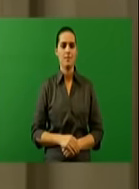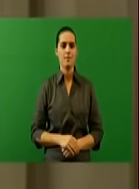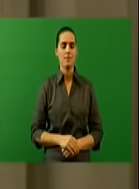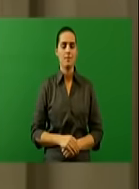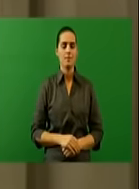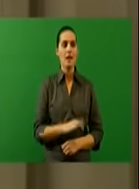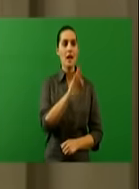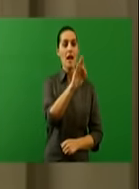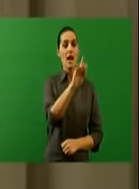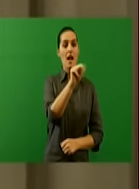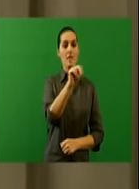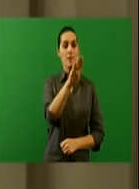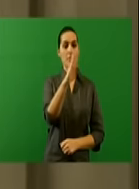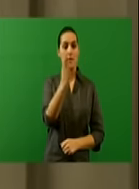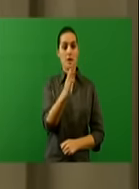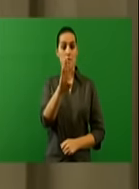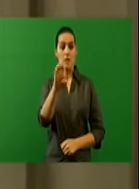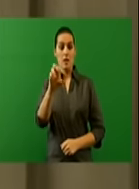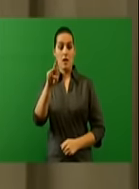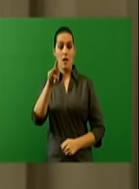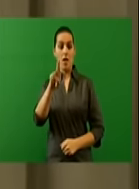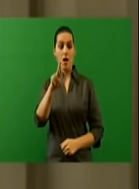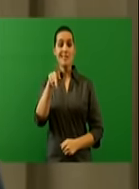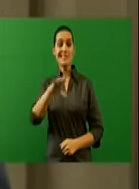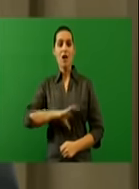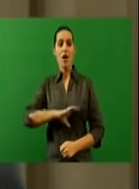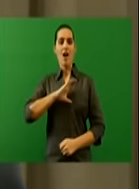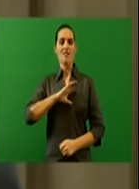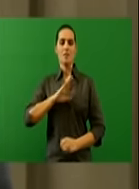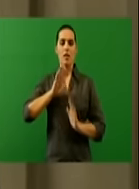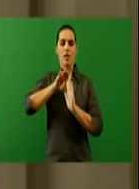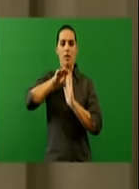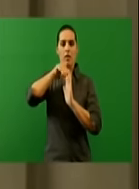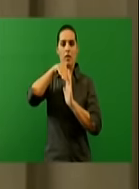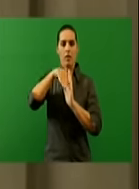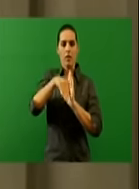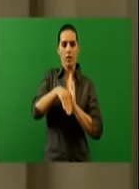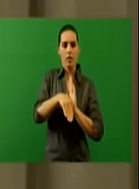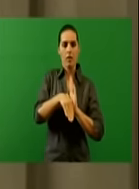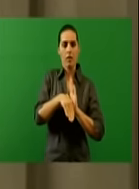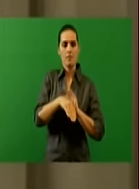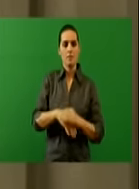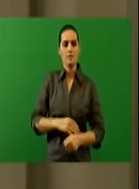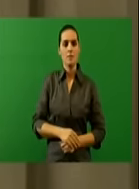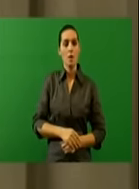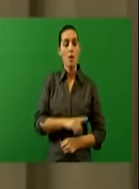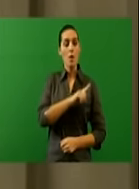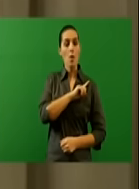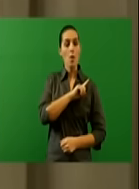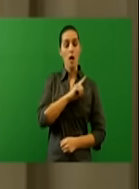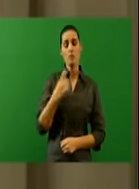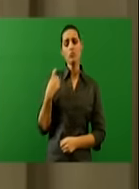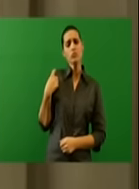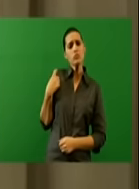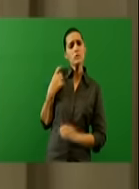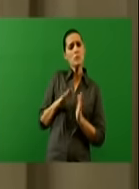BER Consumer Confidence Index declined in the second quarter to low levels following a moderate